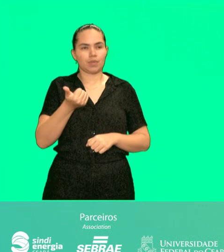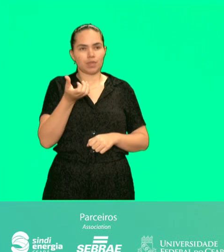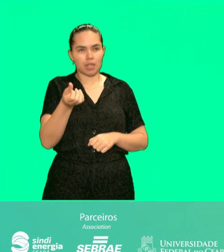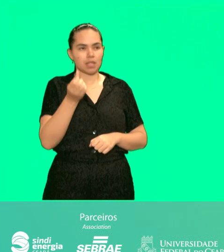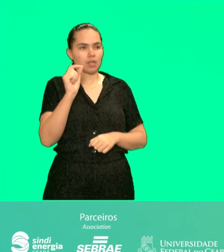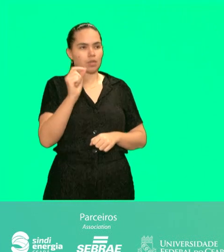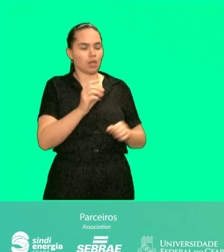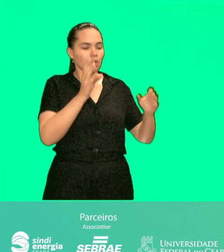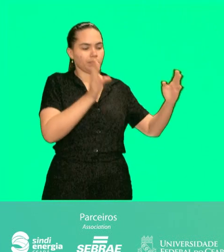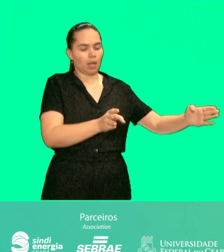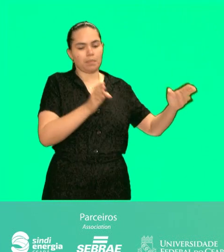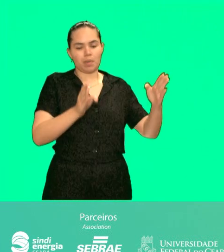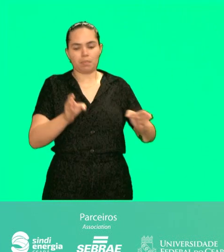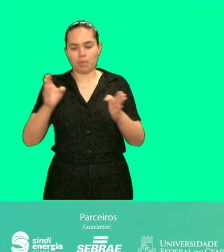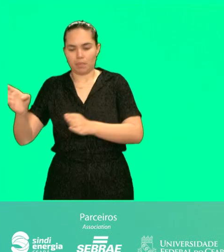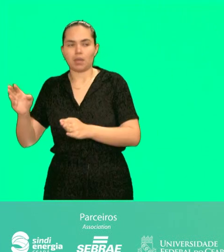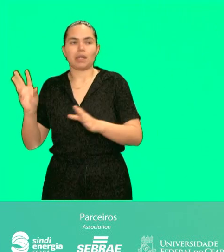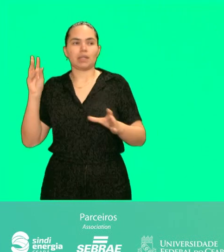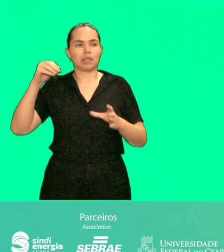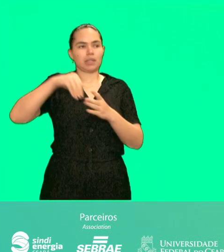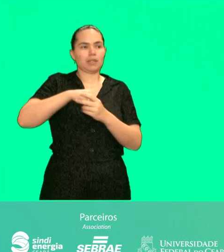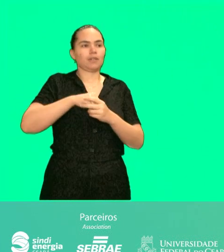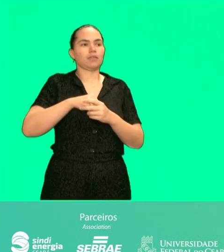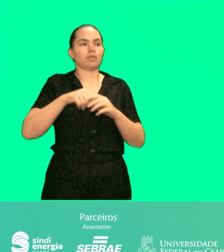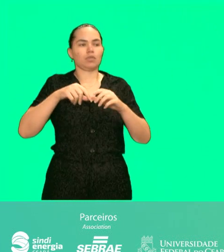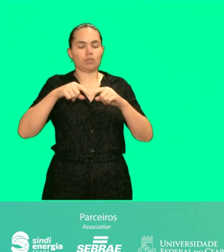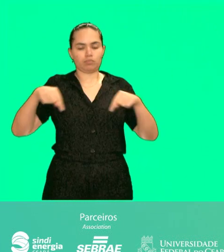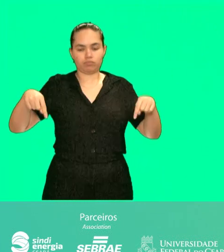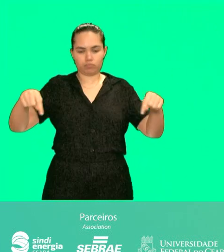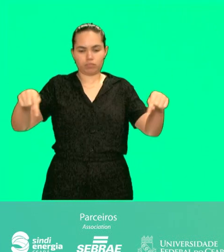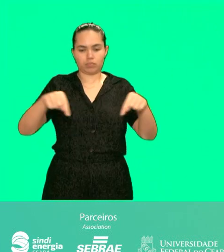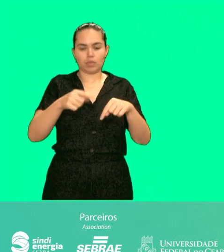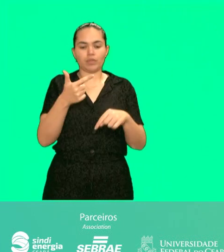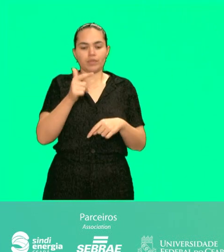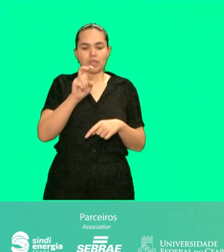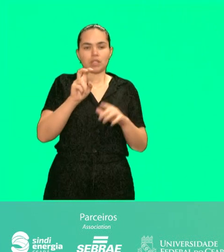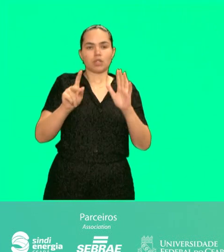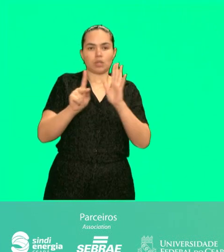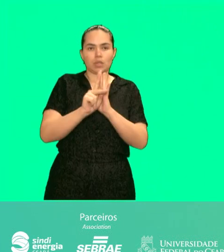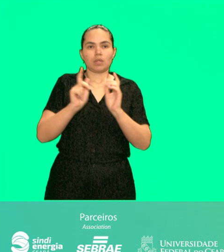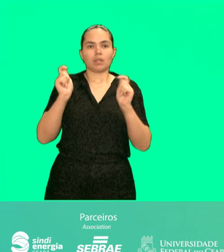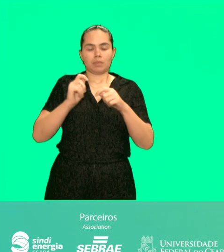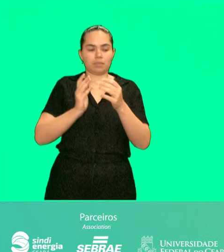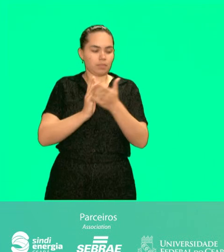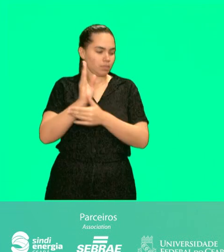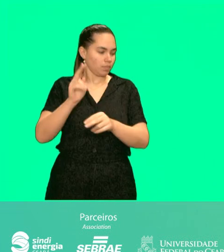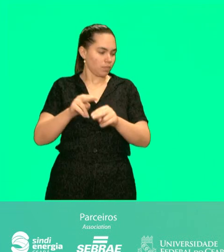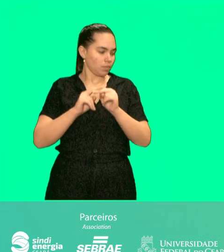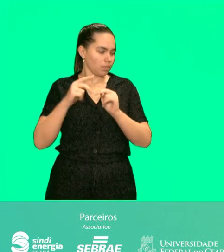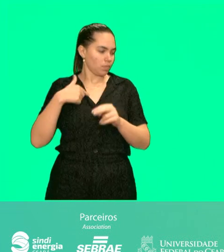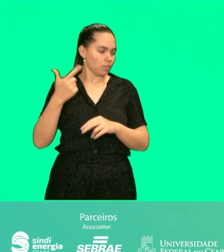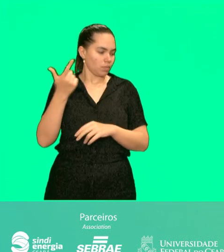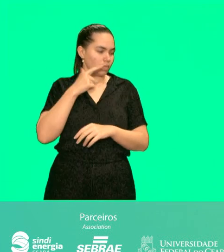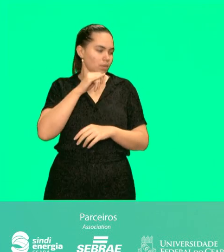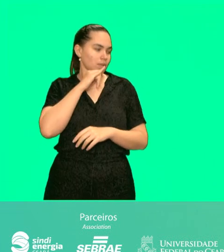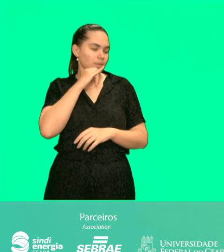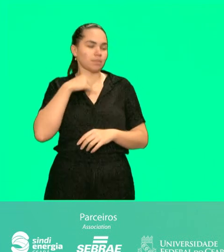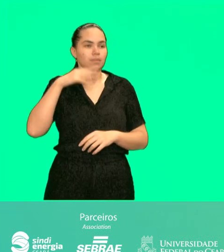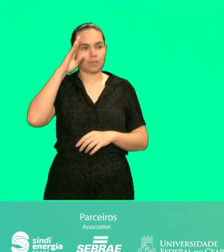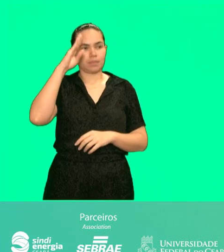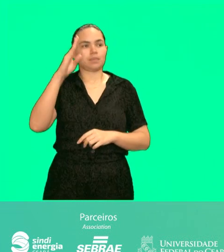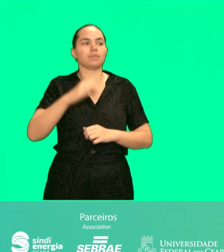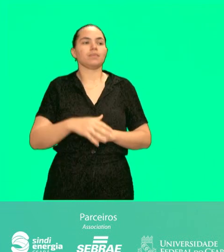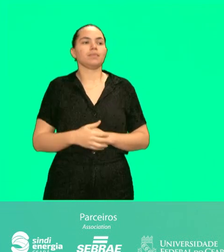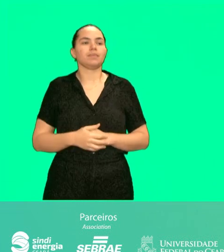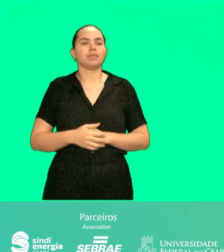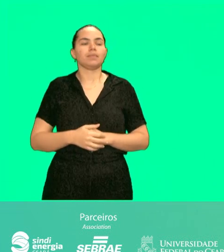it que can você be coloca em containers, dismantled in containers 16 grandes, né? skids De 25 that can be pés, transported in e some embarca containers, para o and then site you ship